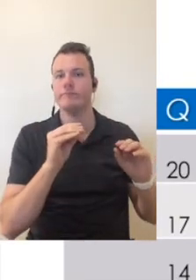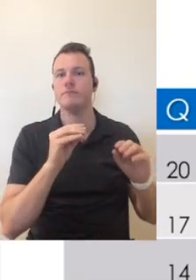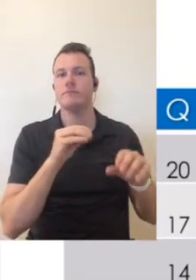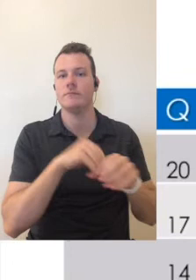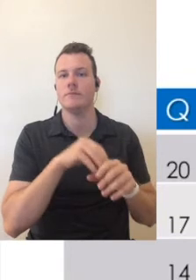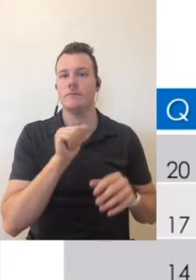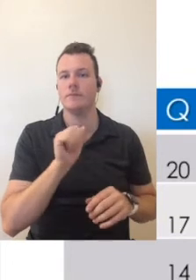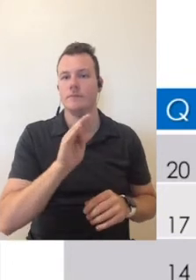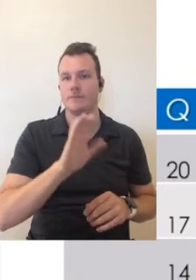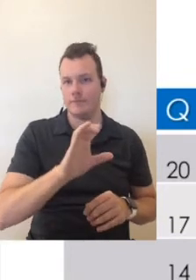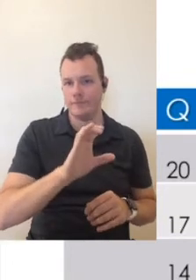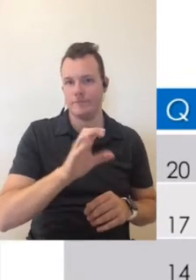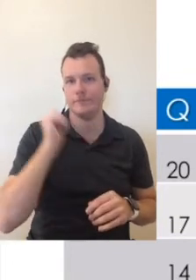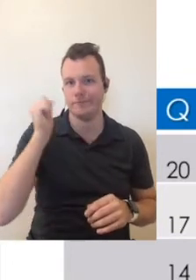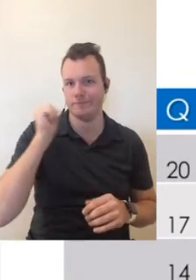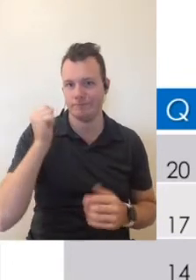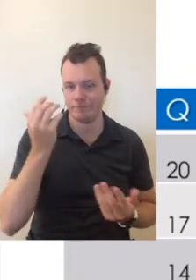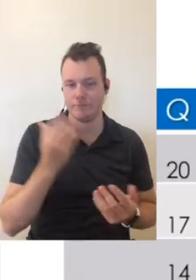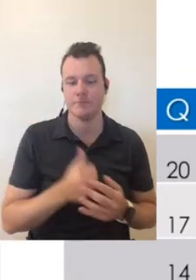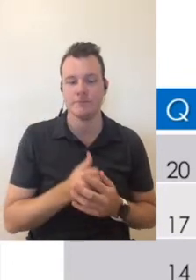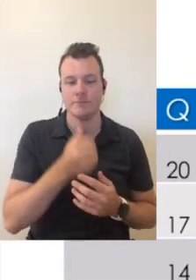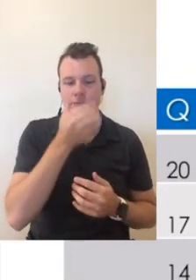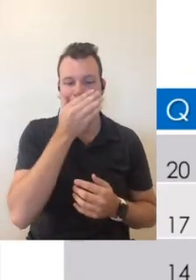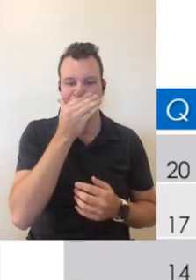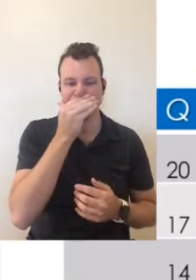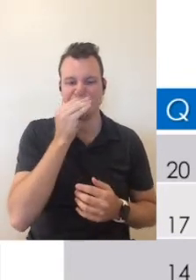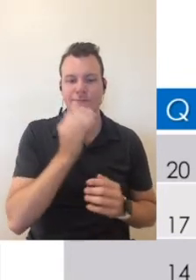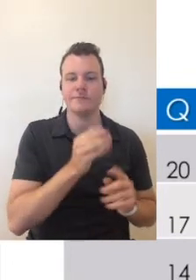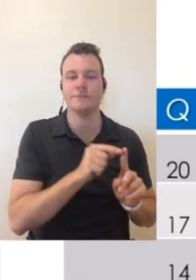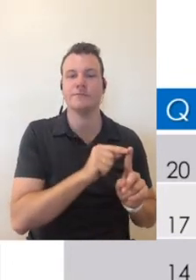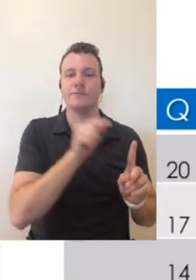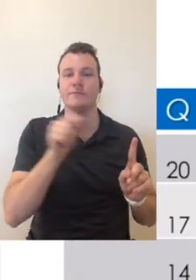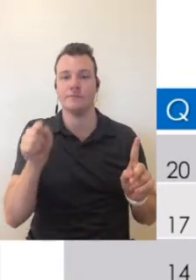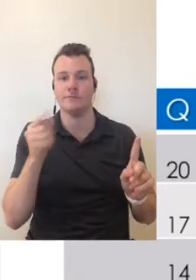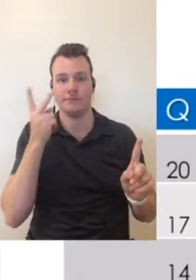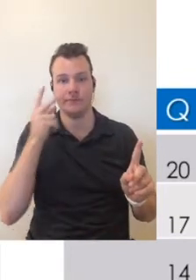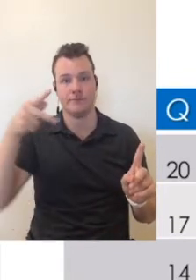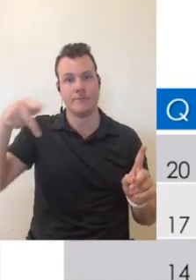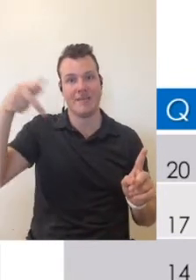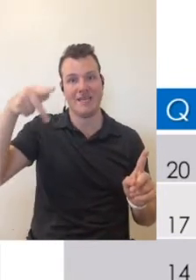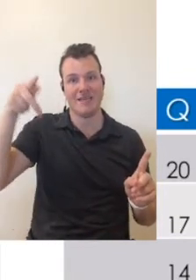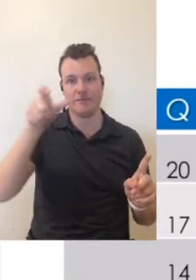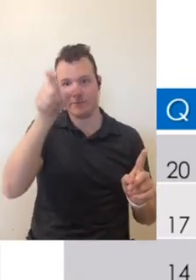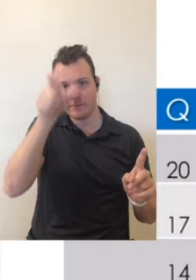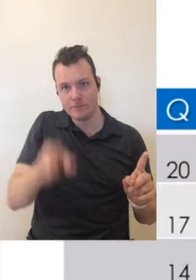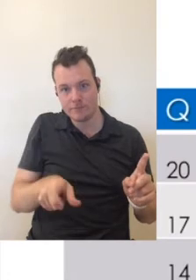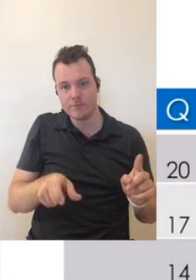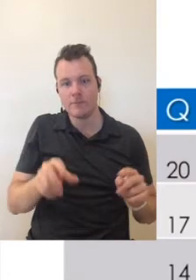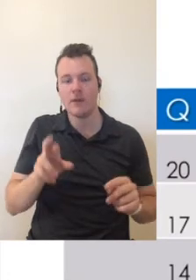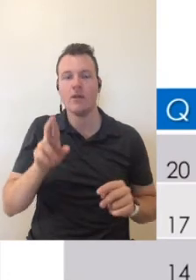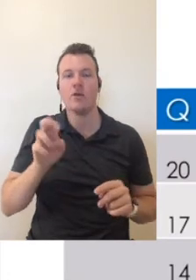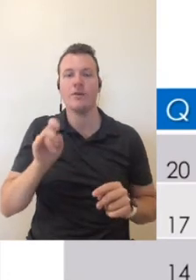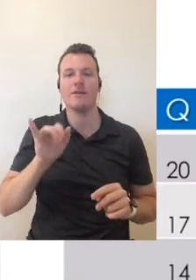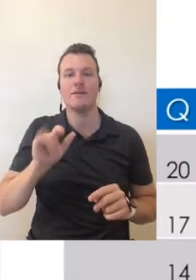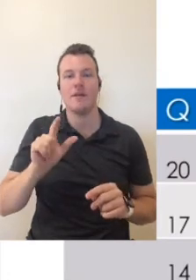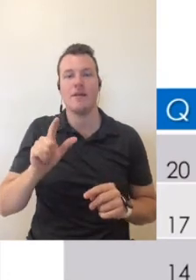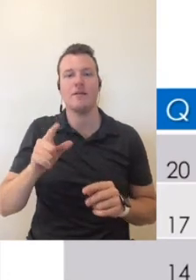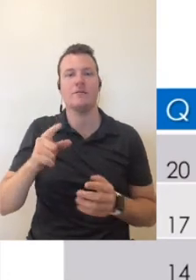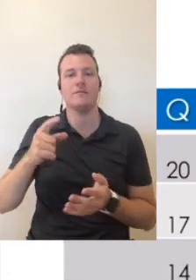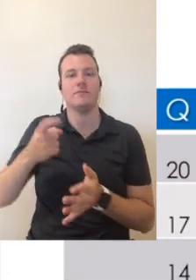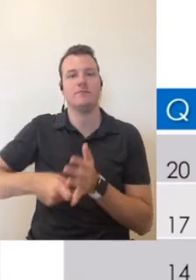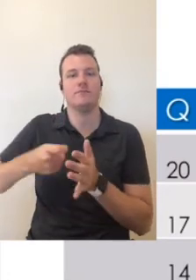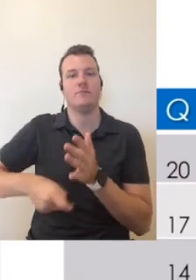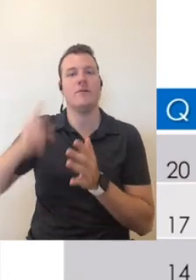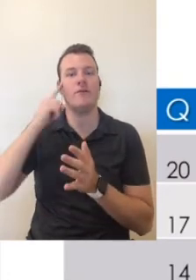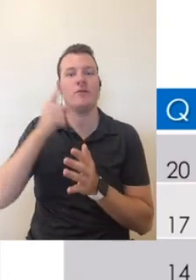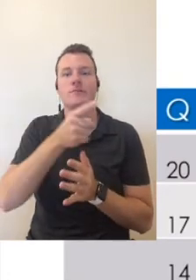ABC Audiology's practice. You'll then see two columns over a P, and the P is the retail price